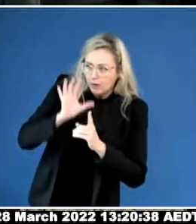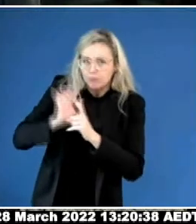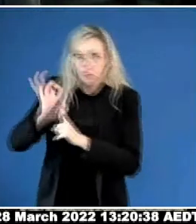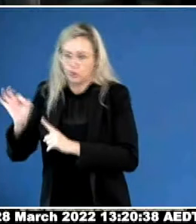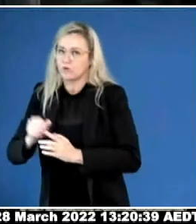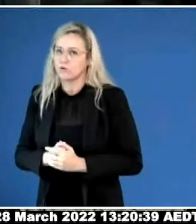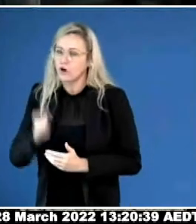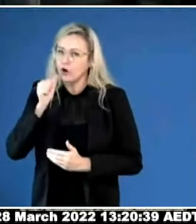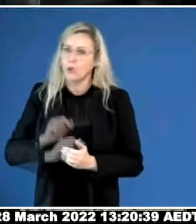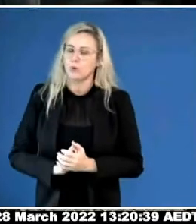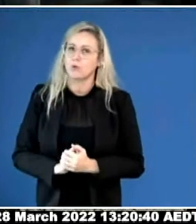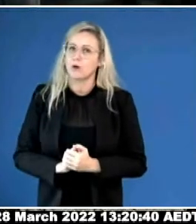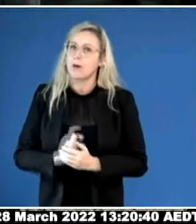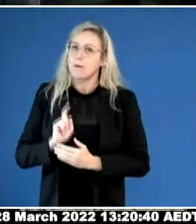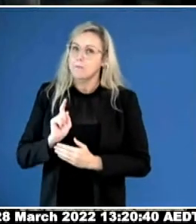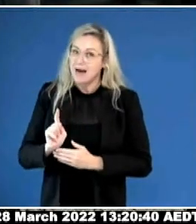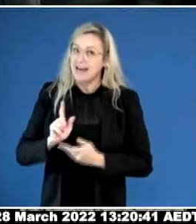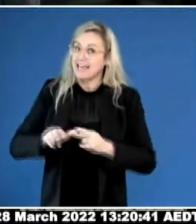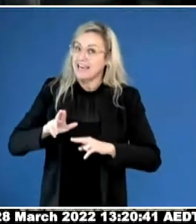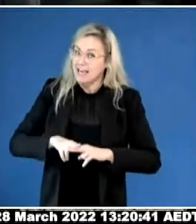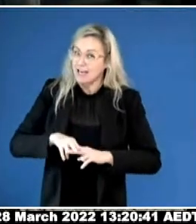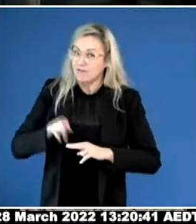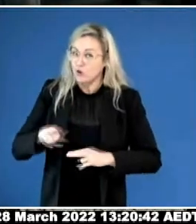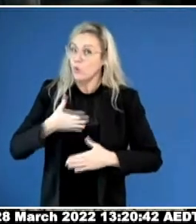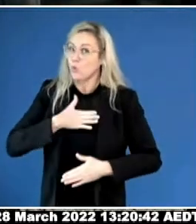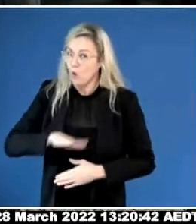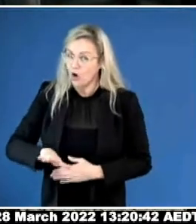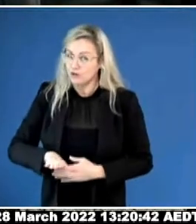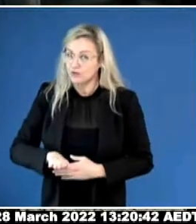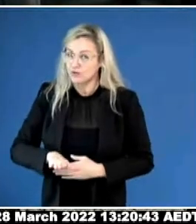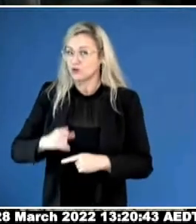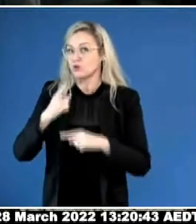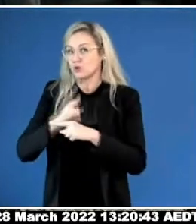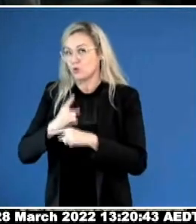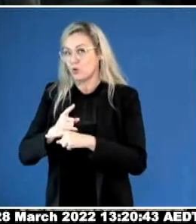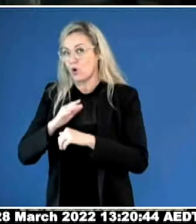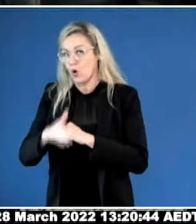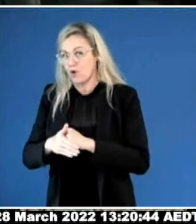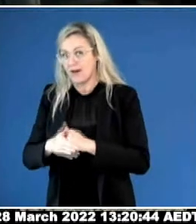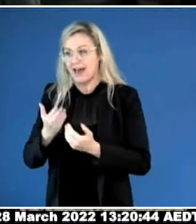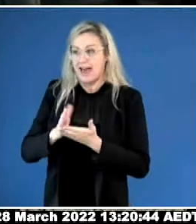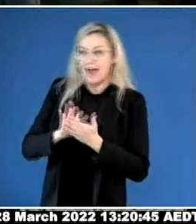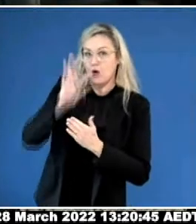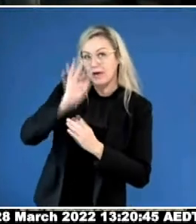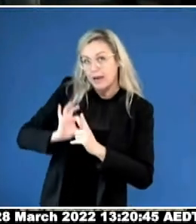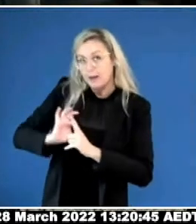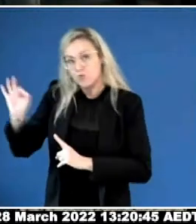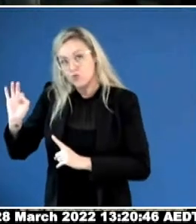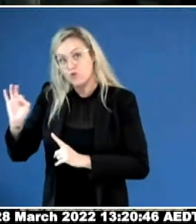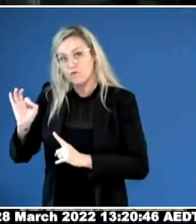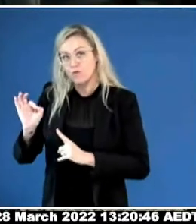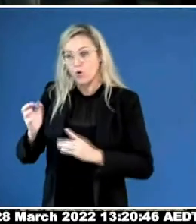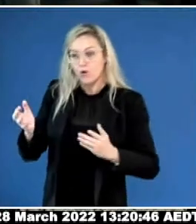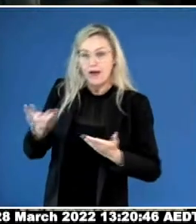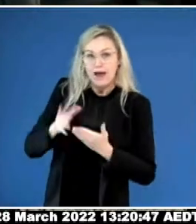If you wanted the opportunity today to talk about where you think change is needed, then I know the commissioners want to